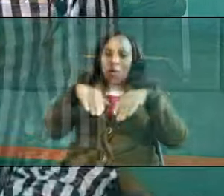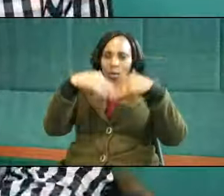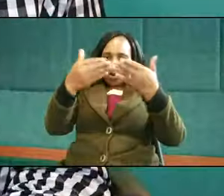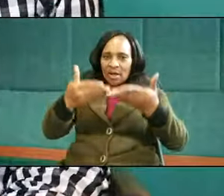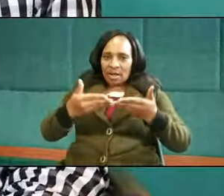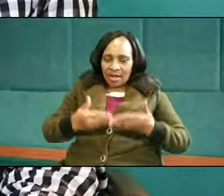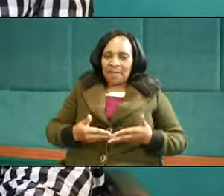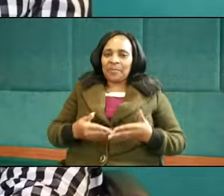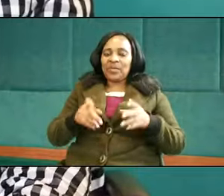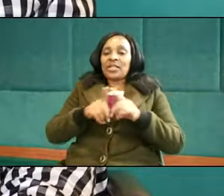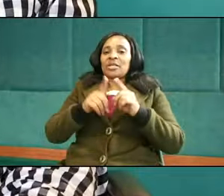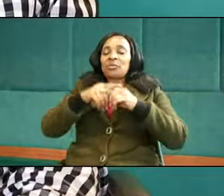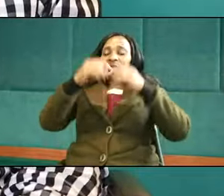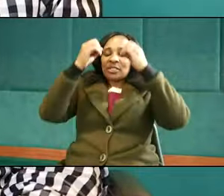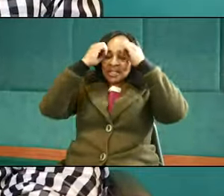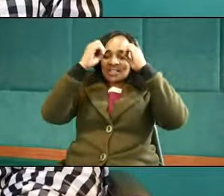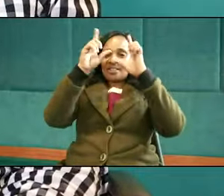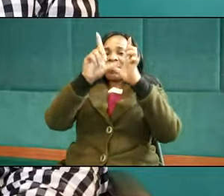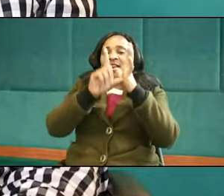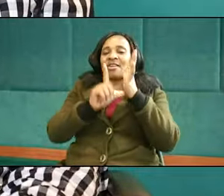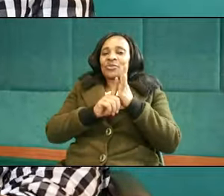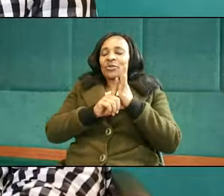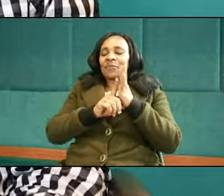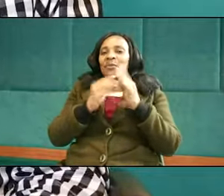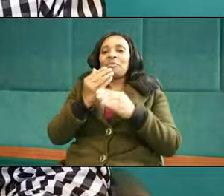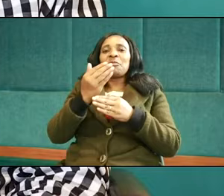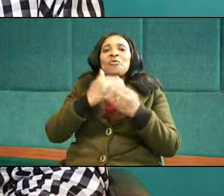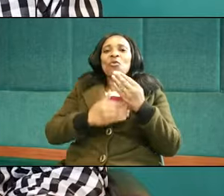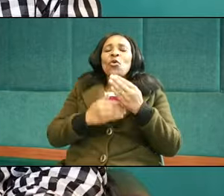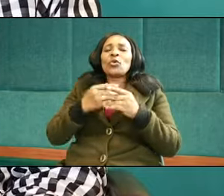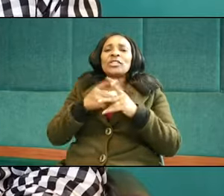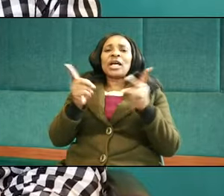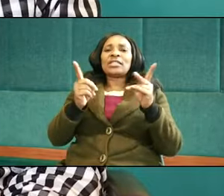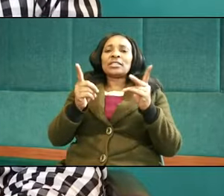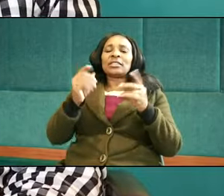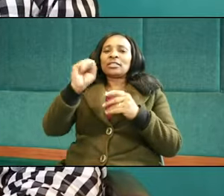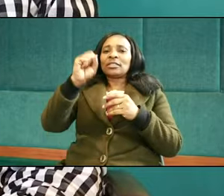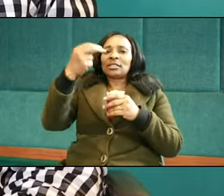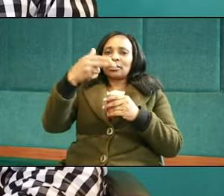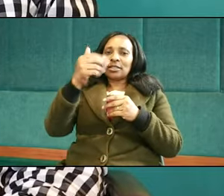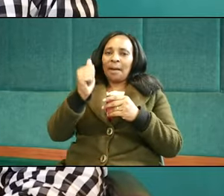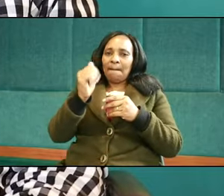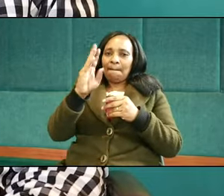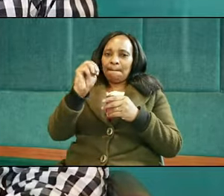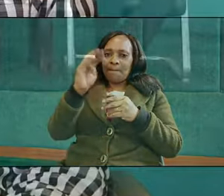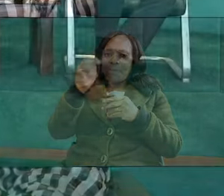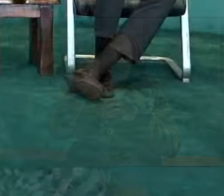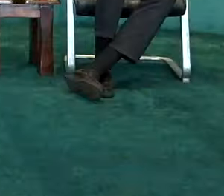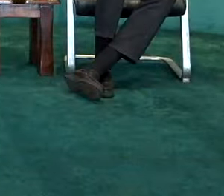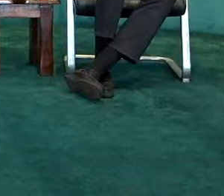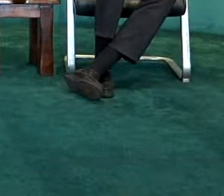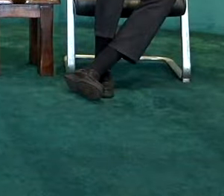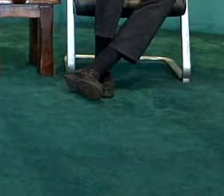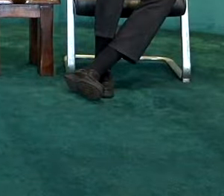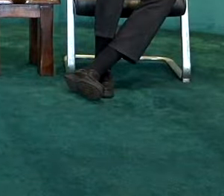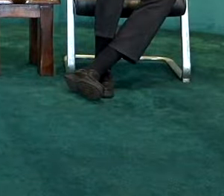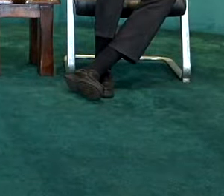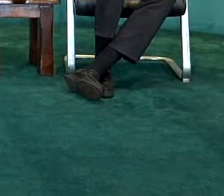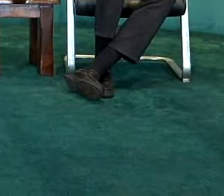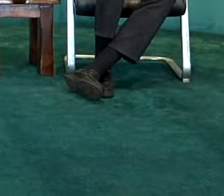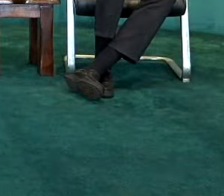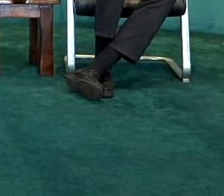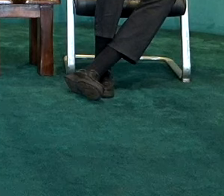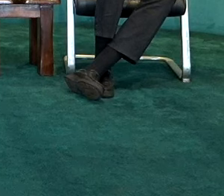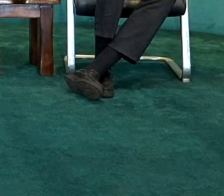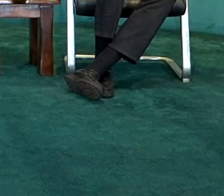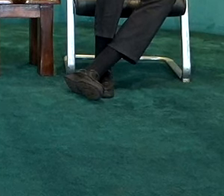even as we study the lesson. Before we start, I'd like to invite Shamala to offer a word of prayer. Let